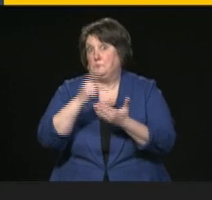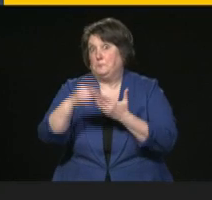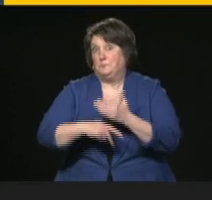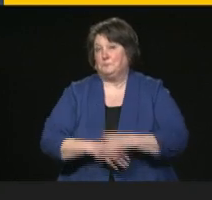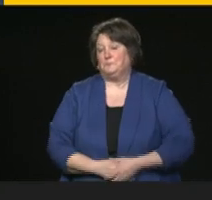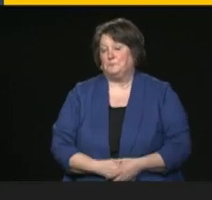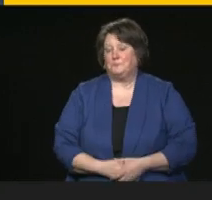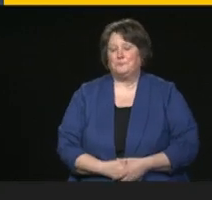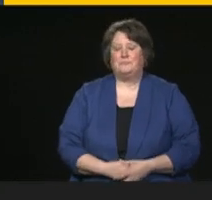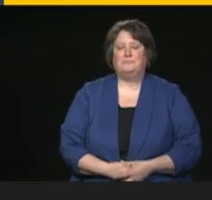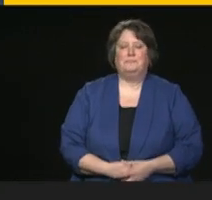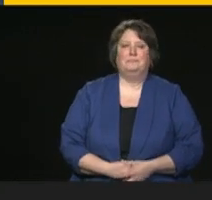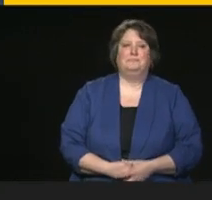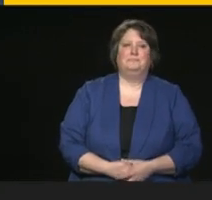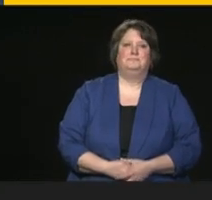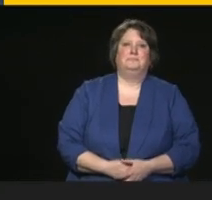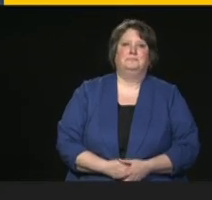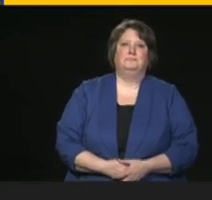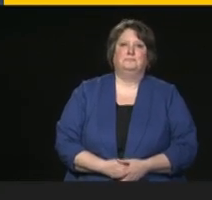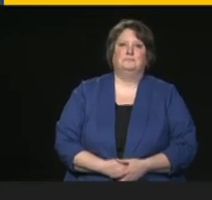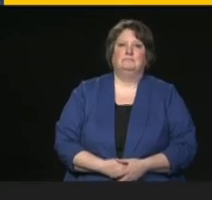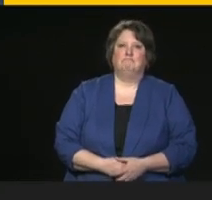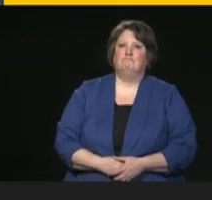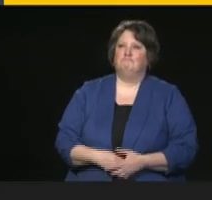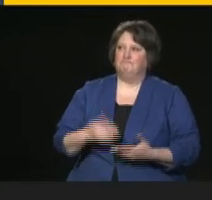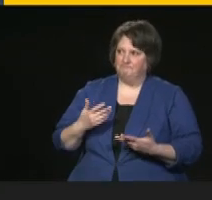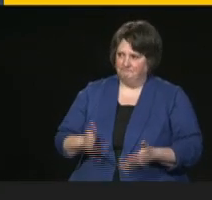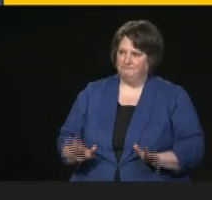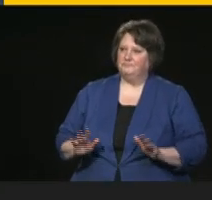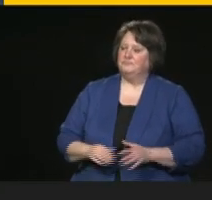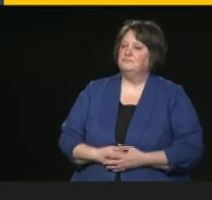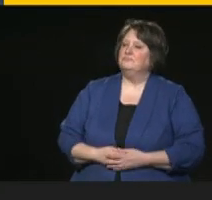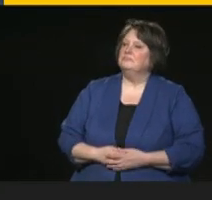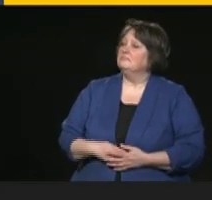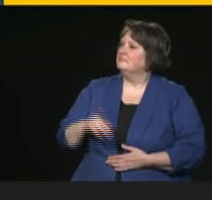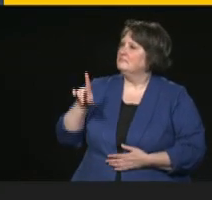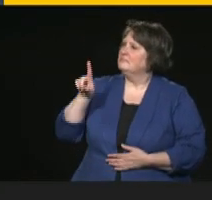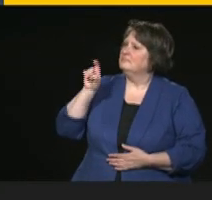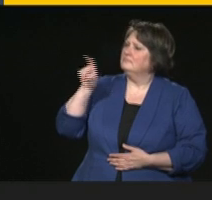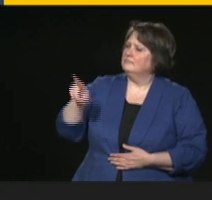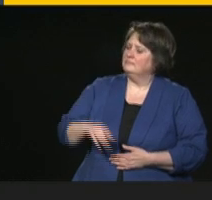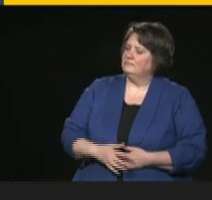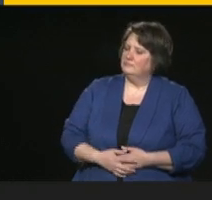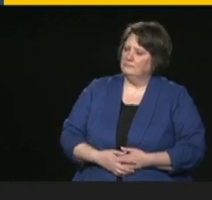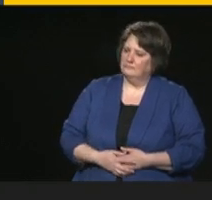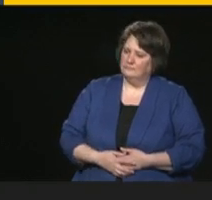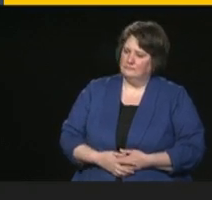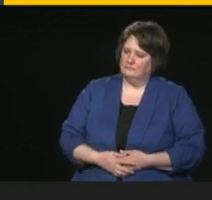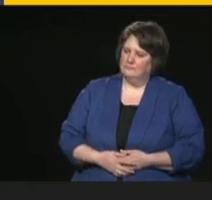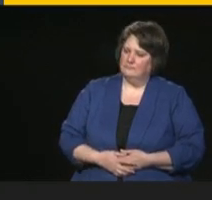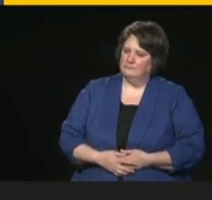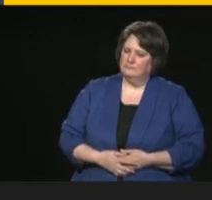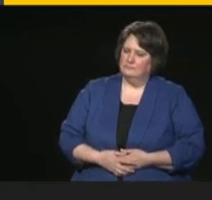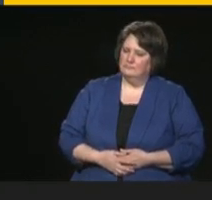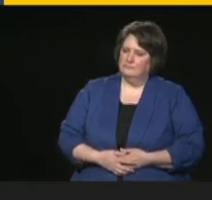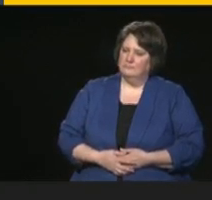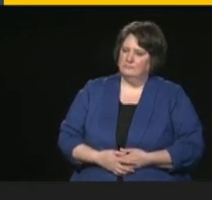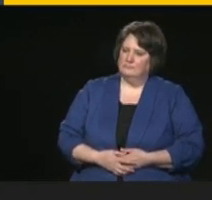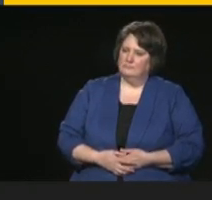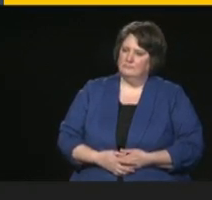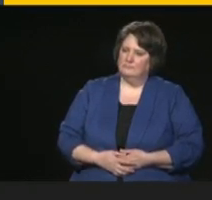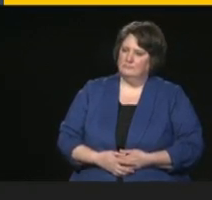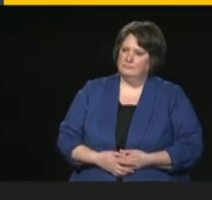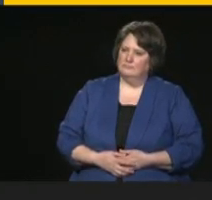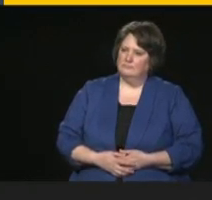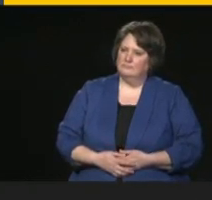Thank you. Merci. Notre prochaine question, our next question. From Mélanie Marquis avec La Presse. Please go ahead. À